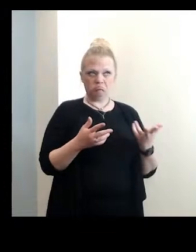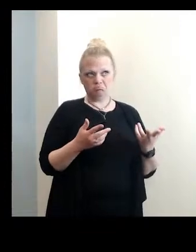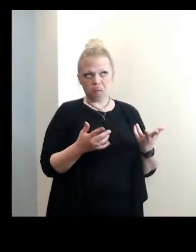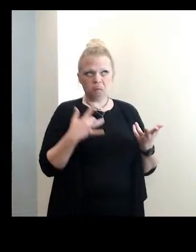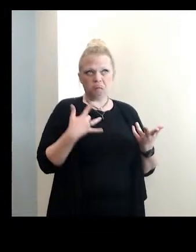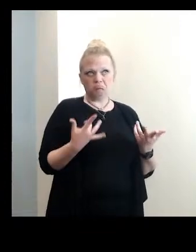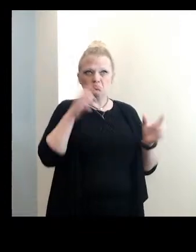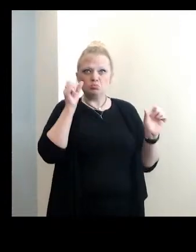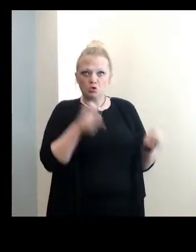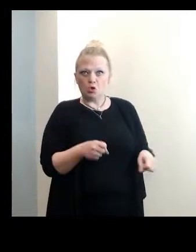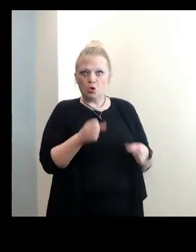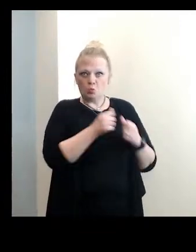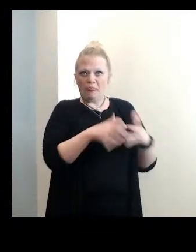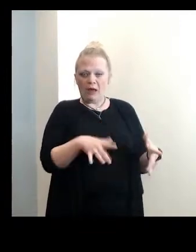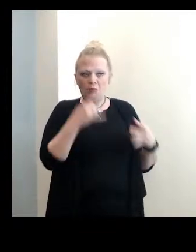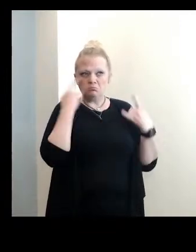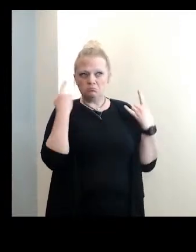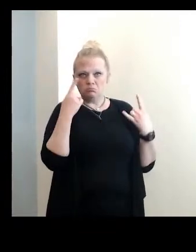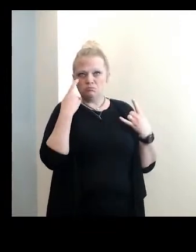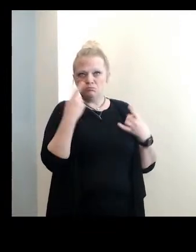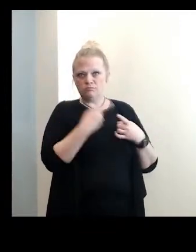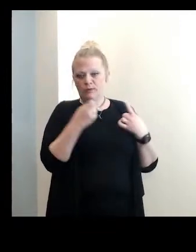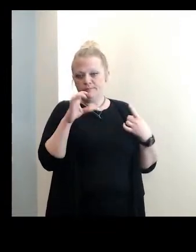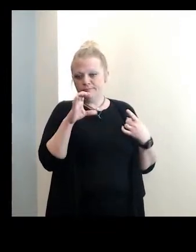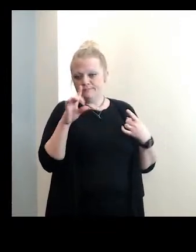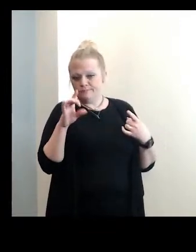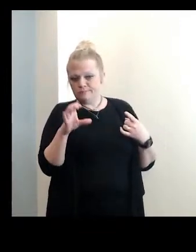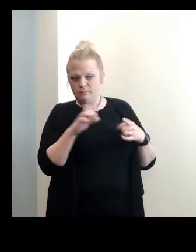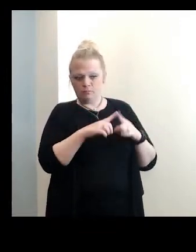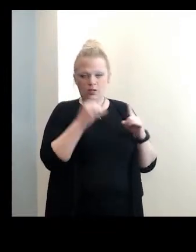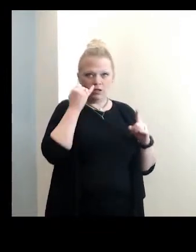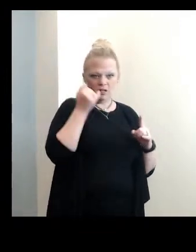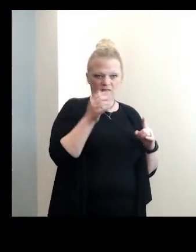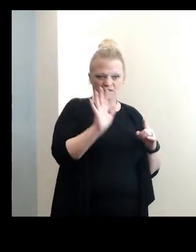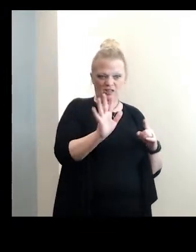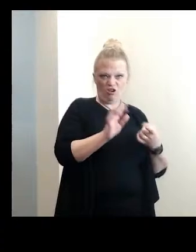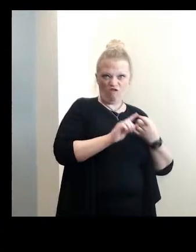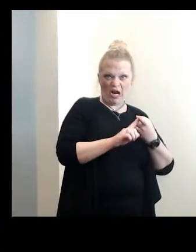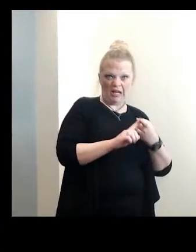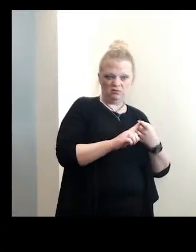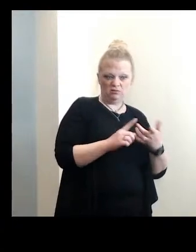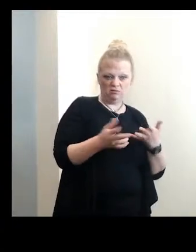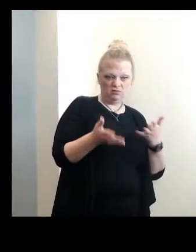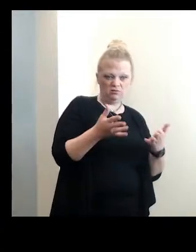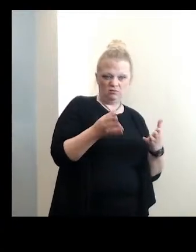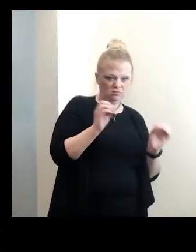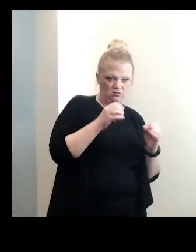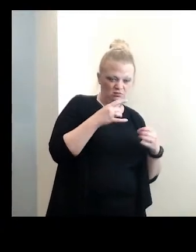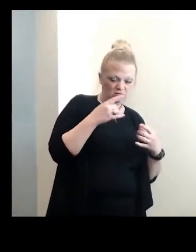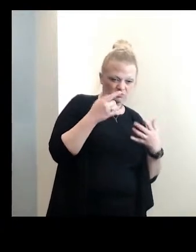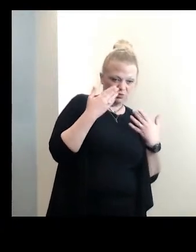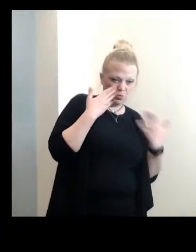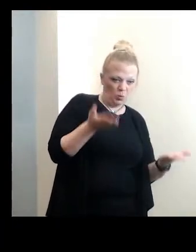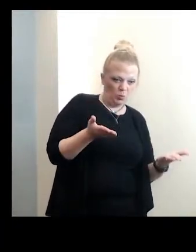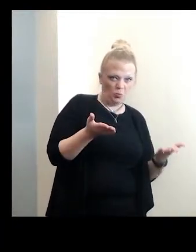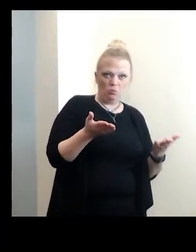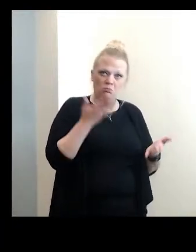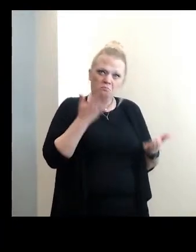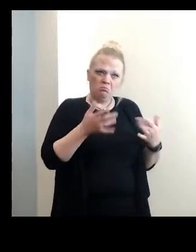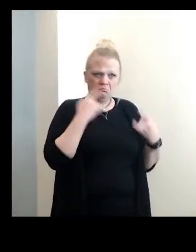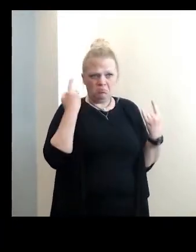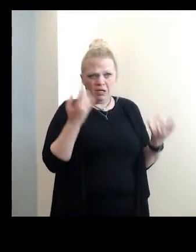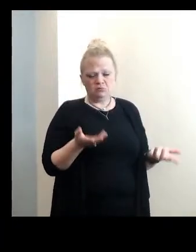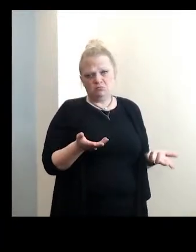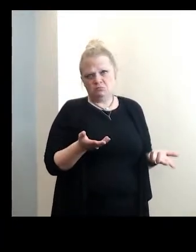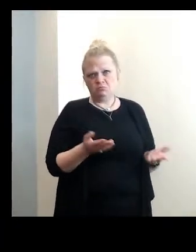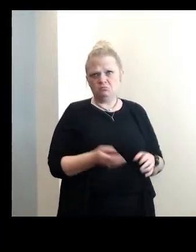a mask based on the CDC guidance, but if they don't know the status of their friend, then maybe they'd want to wear a mask while in the vehicle. If they